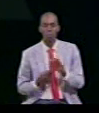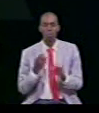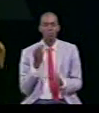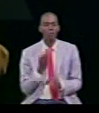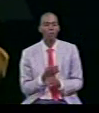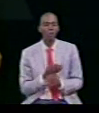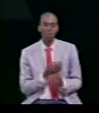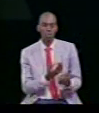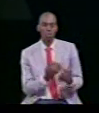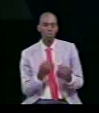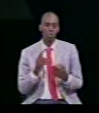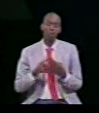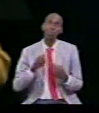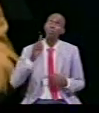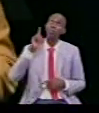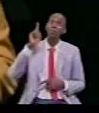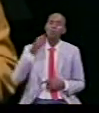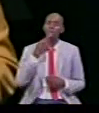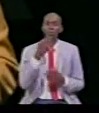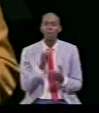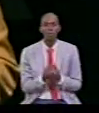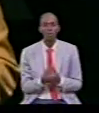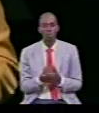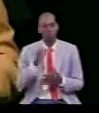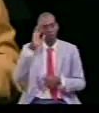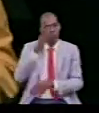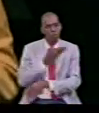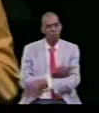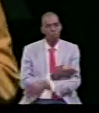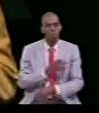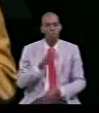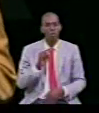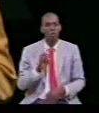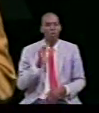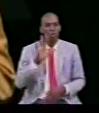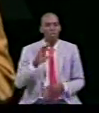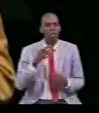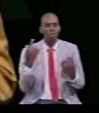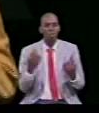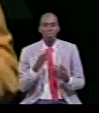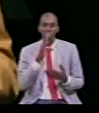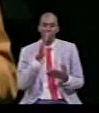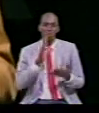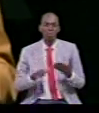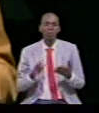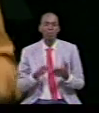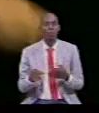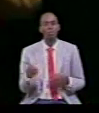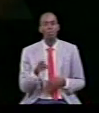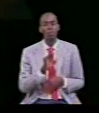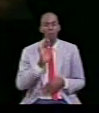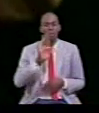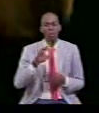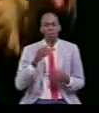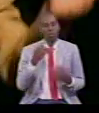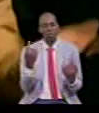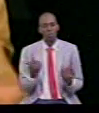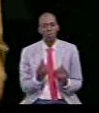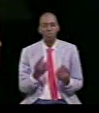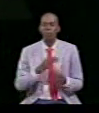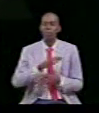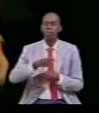coming to him. He says, thy sins be forgiven thee. Thy sins, all